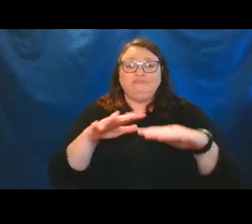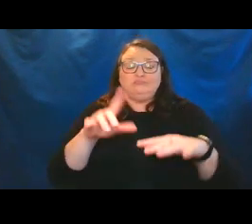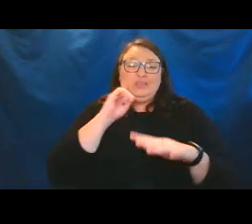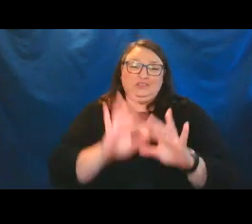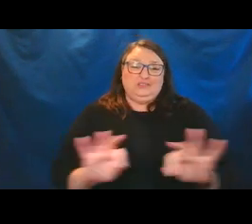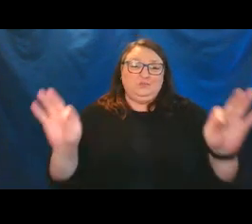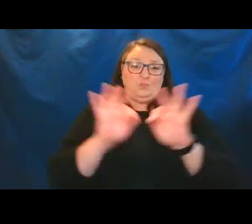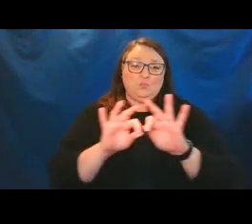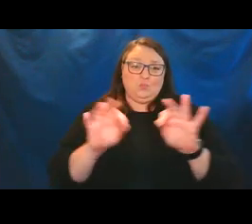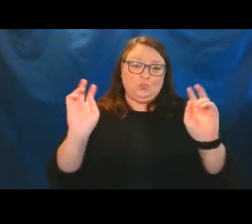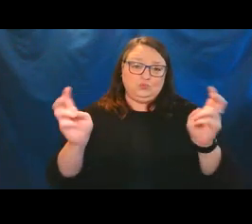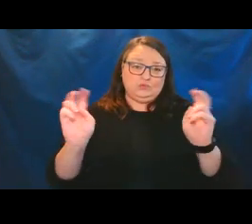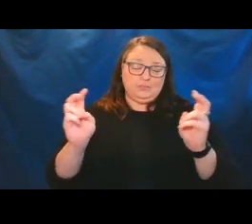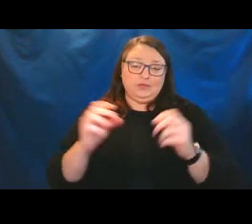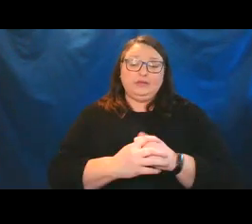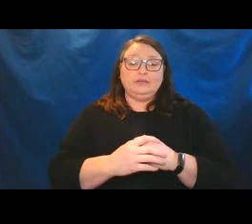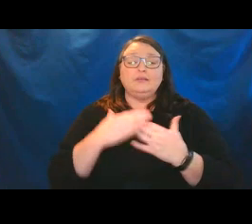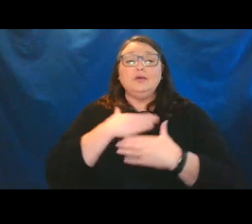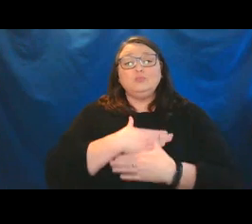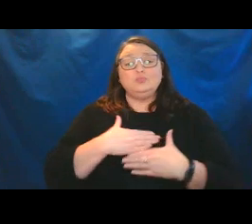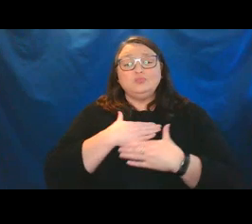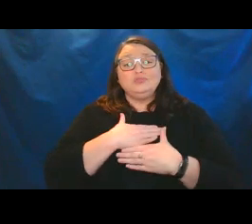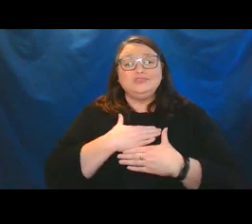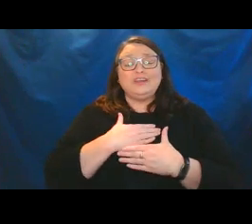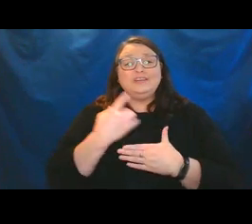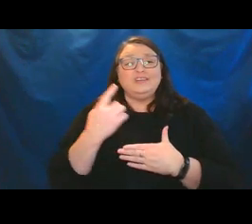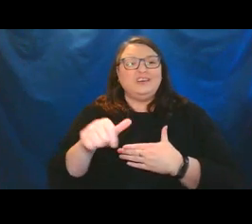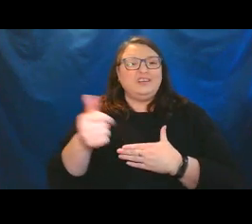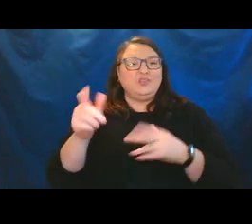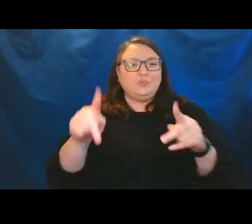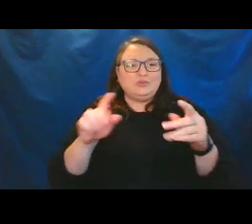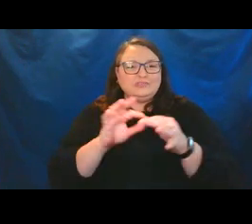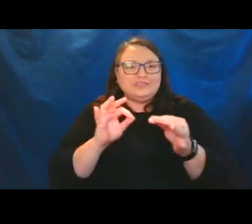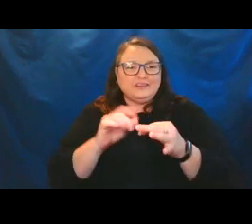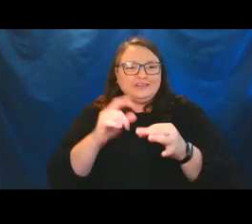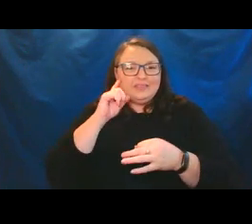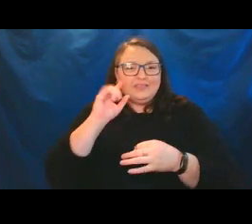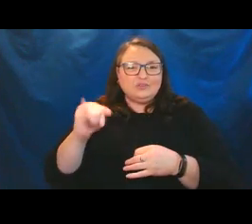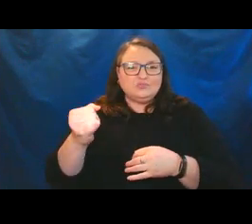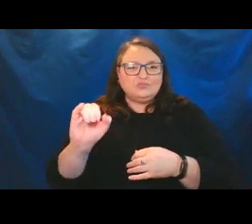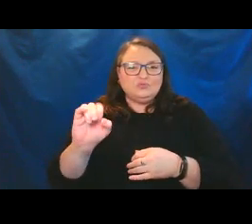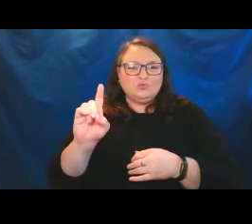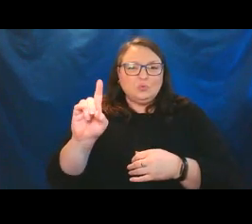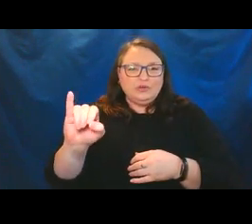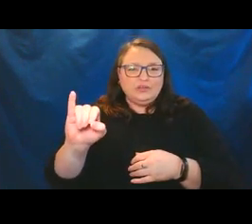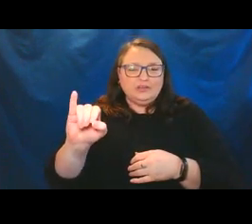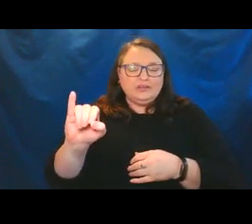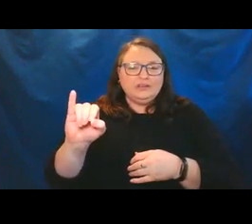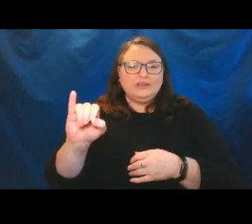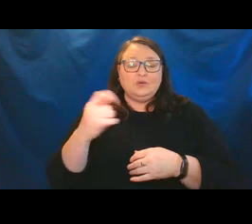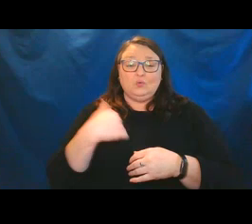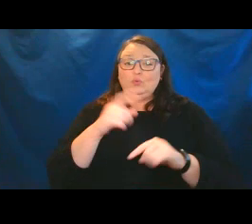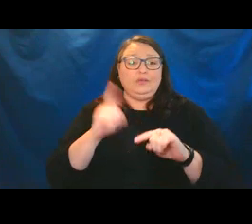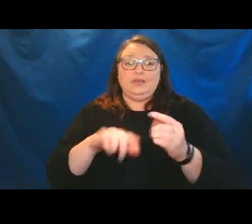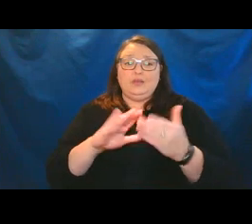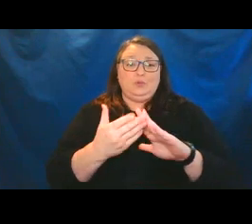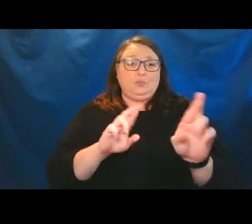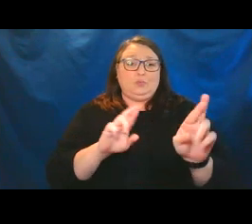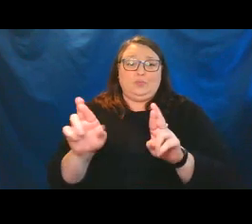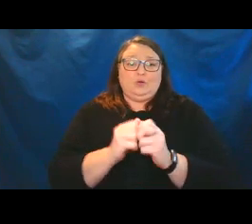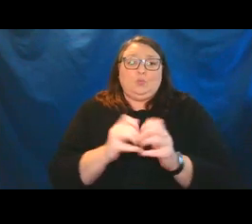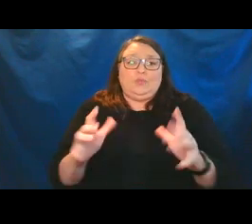important topic. And I appreciated something that someone said, I think it was Jody, that we can't be prepared